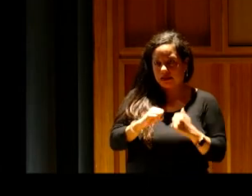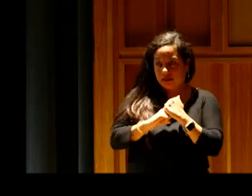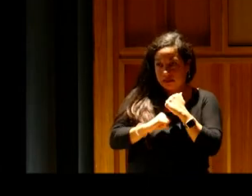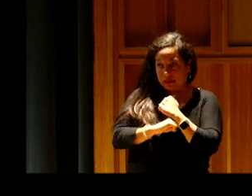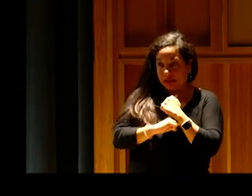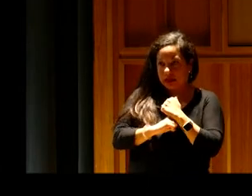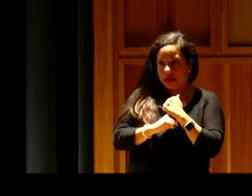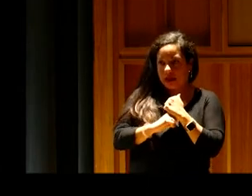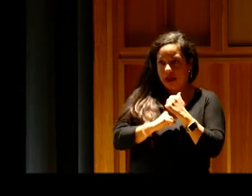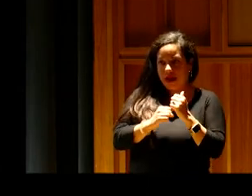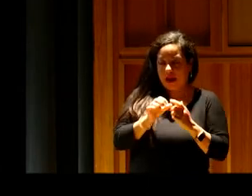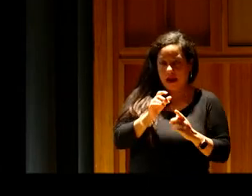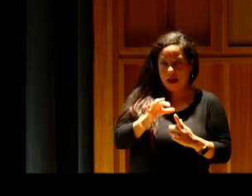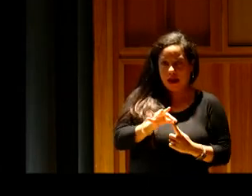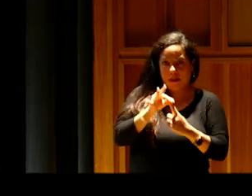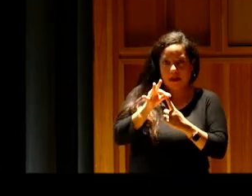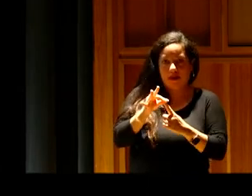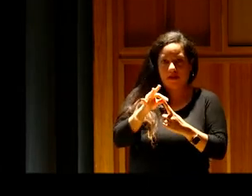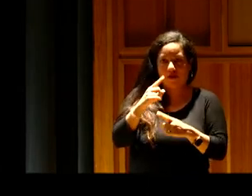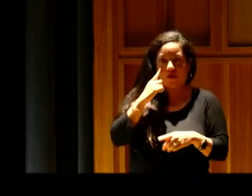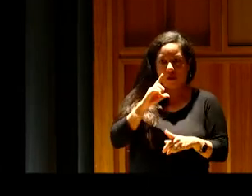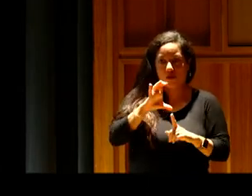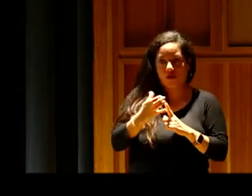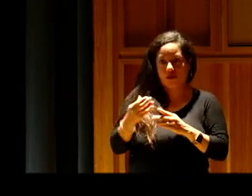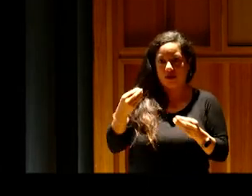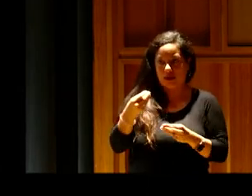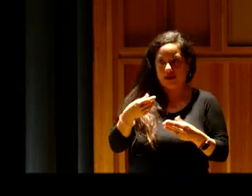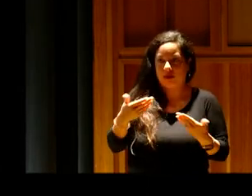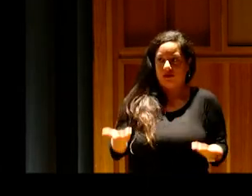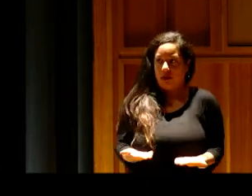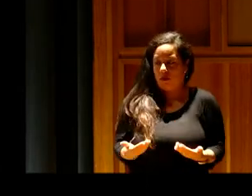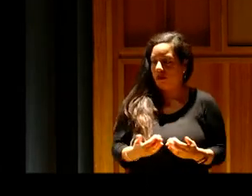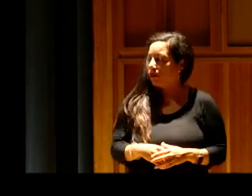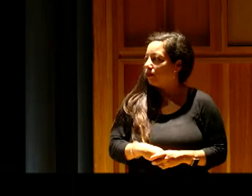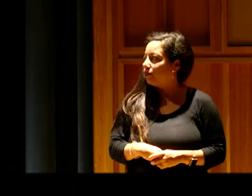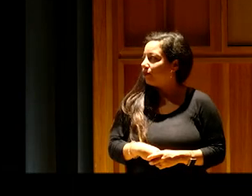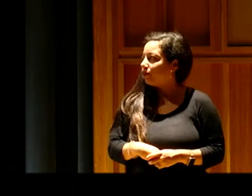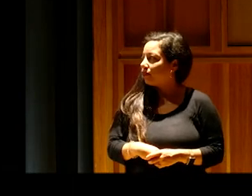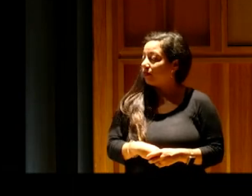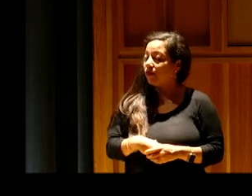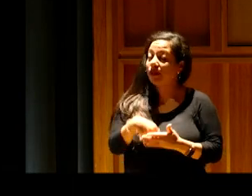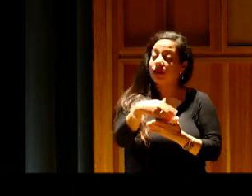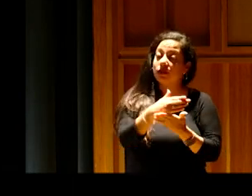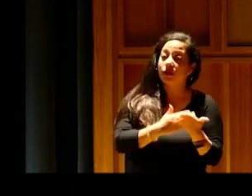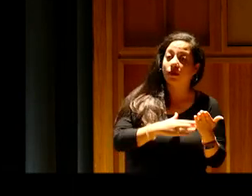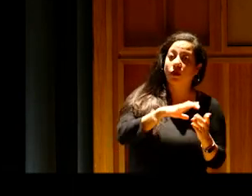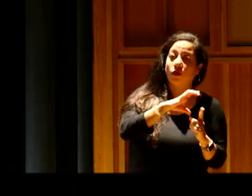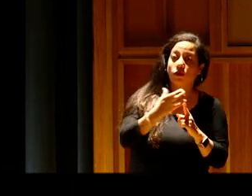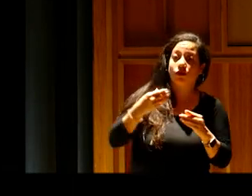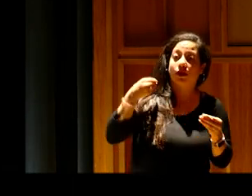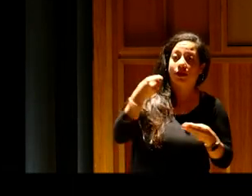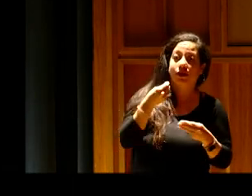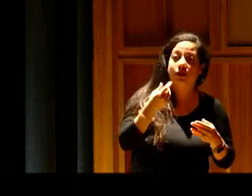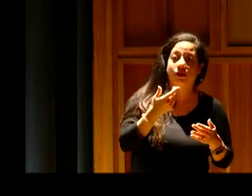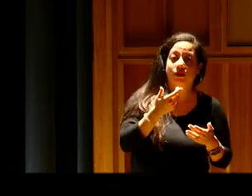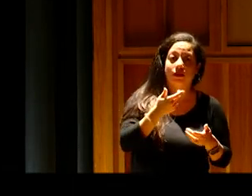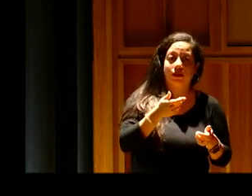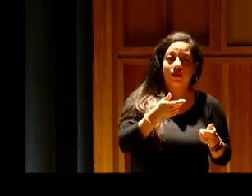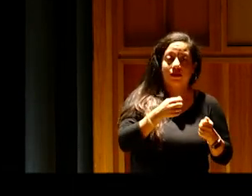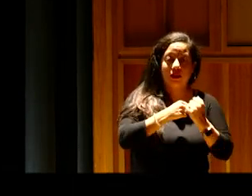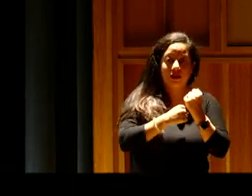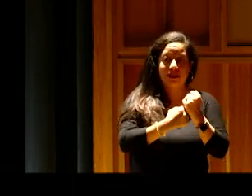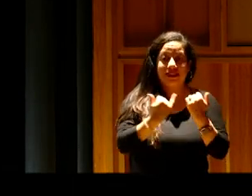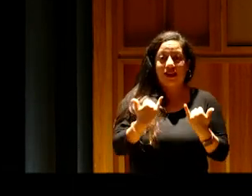heritage management in the 21st century. Some organizations, some cultural heritage management organizations, now have